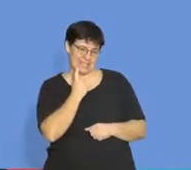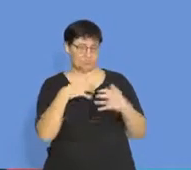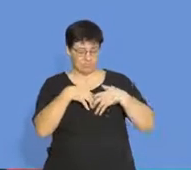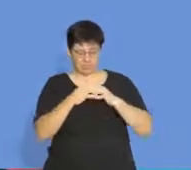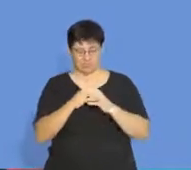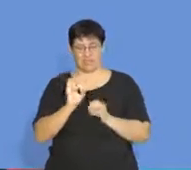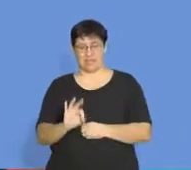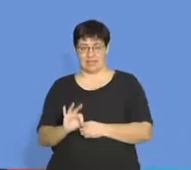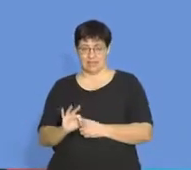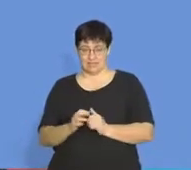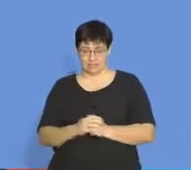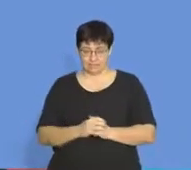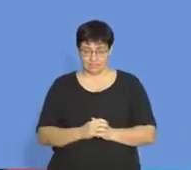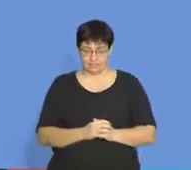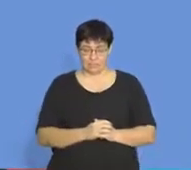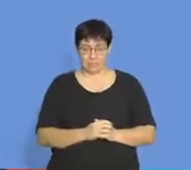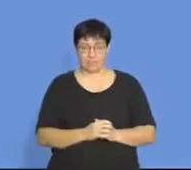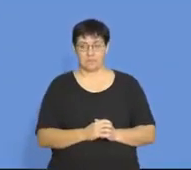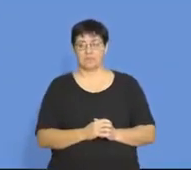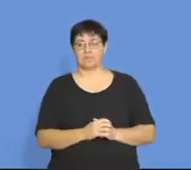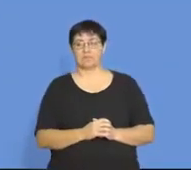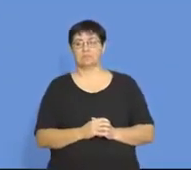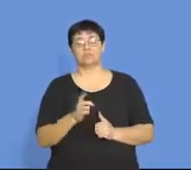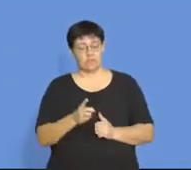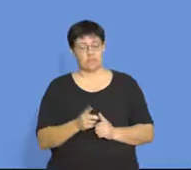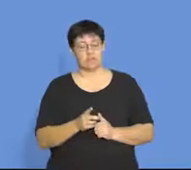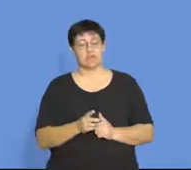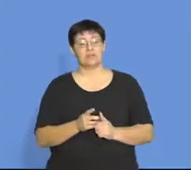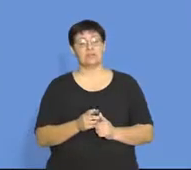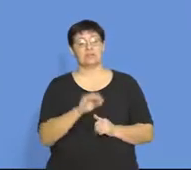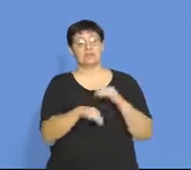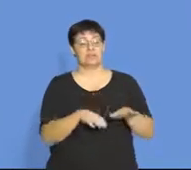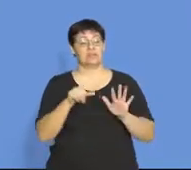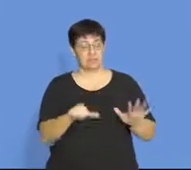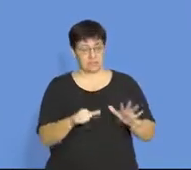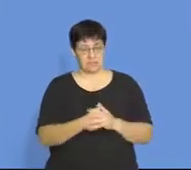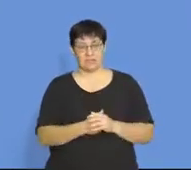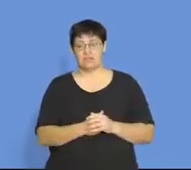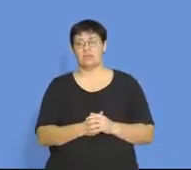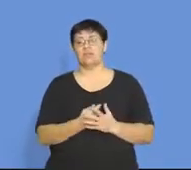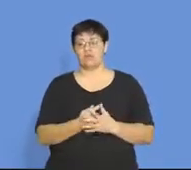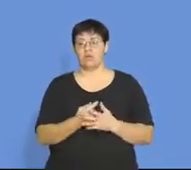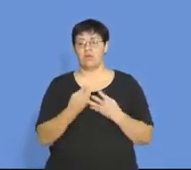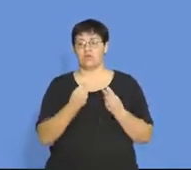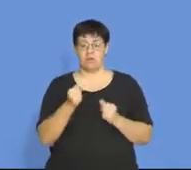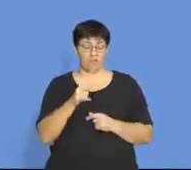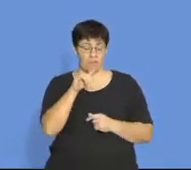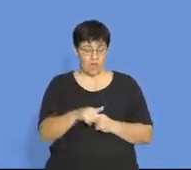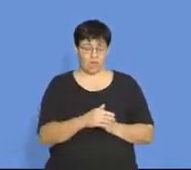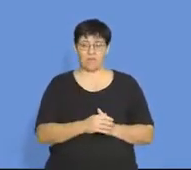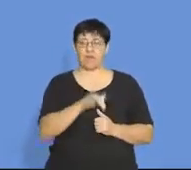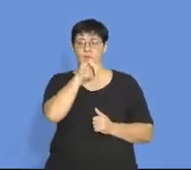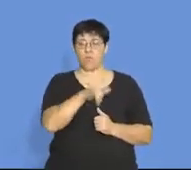equation number 3 from. Now, with this one, if I solve for y here, I will have y squared